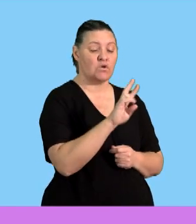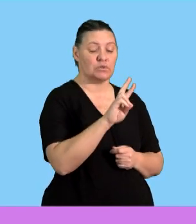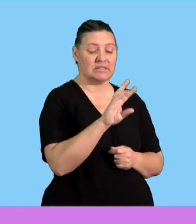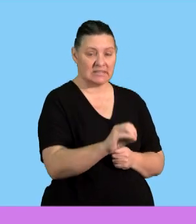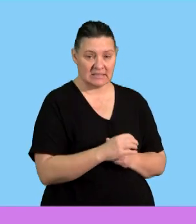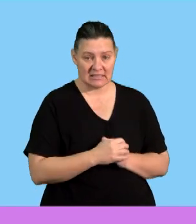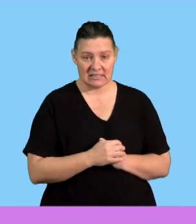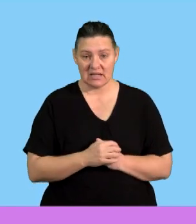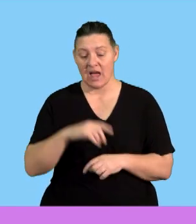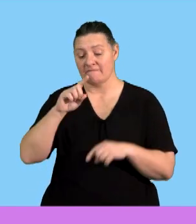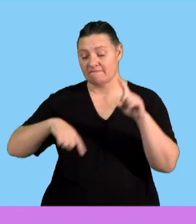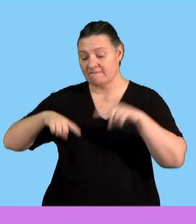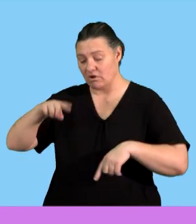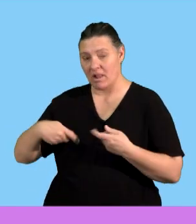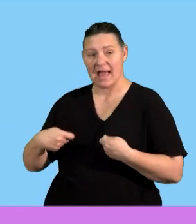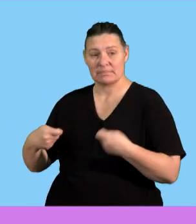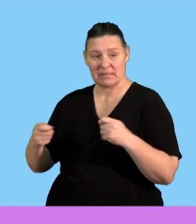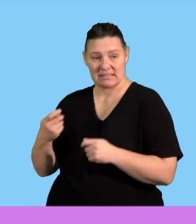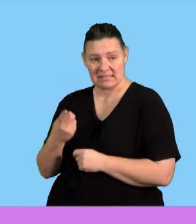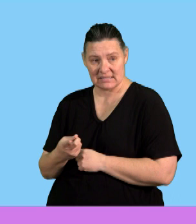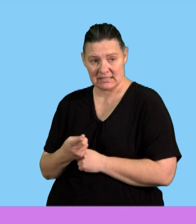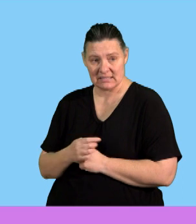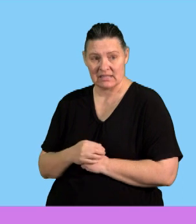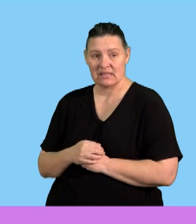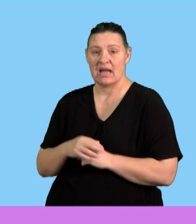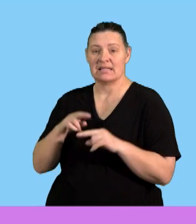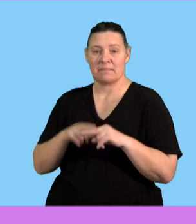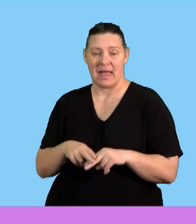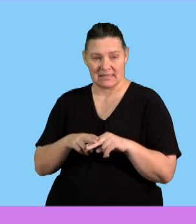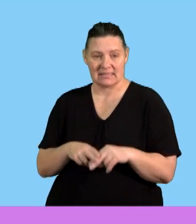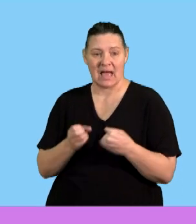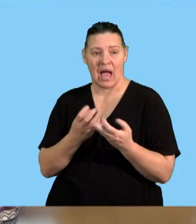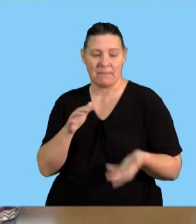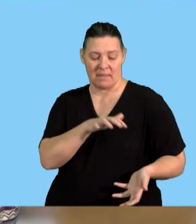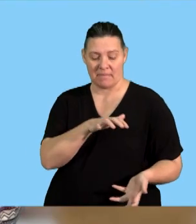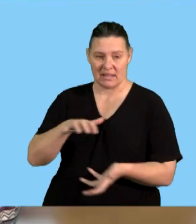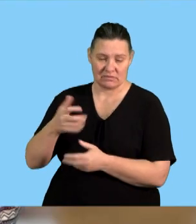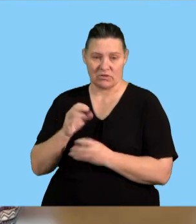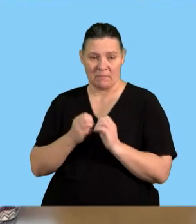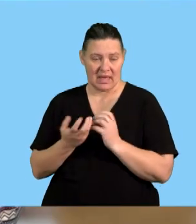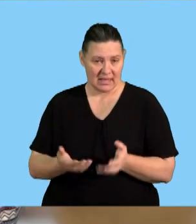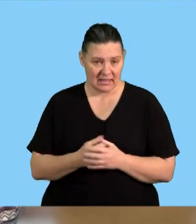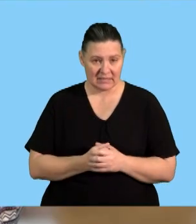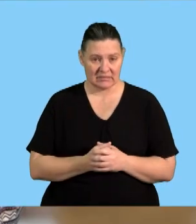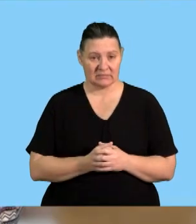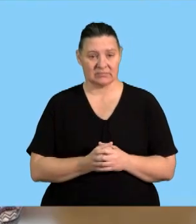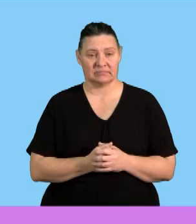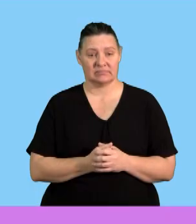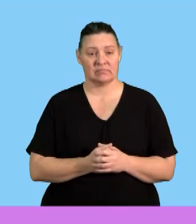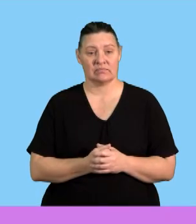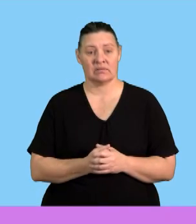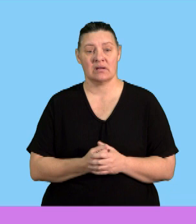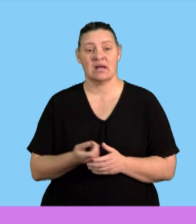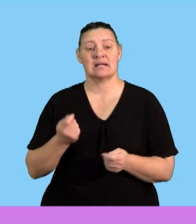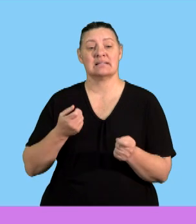7,420. Her variable expenses depends on the number of bunny chows she's making, and her